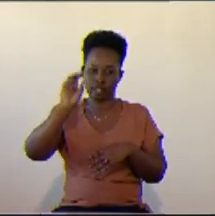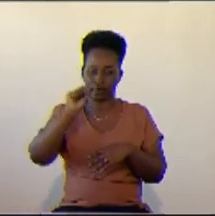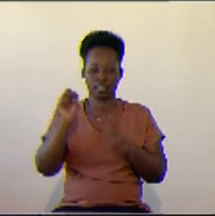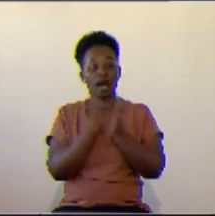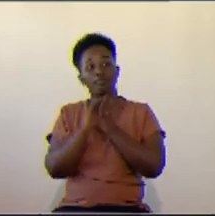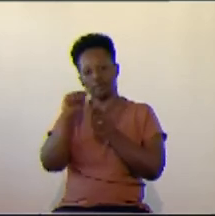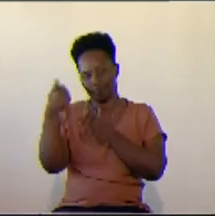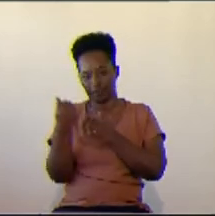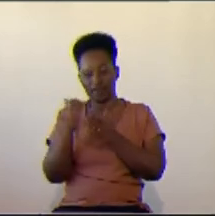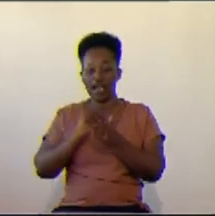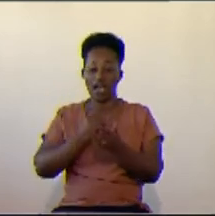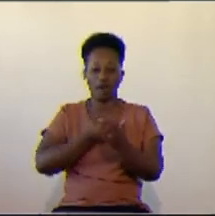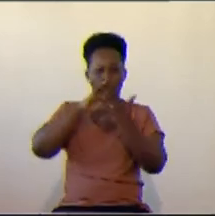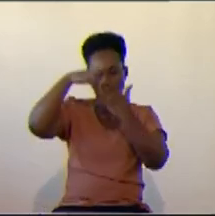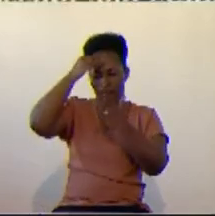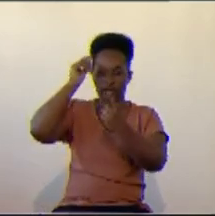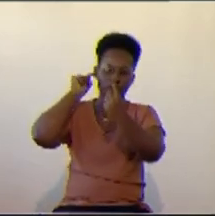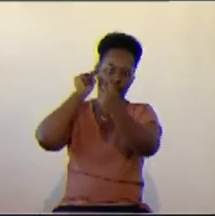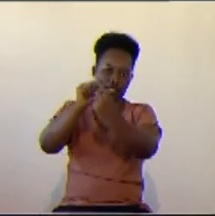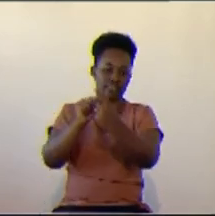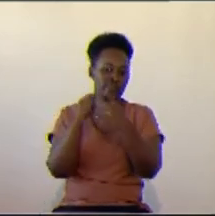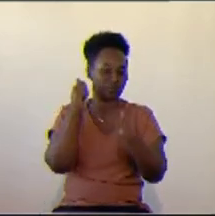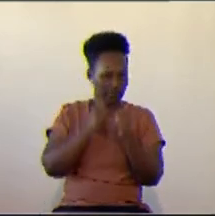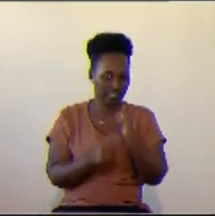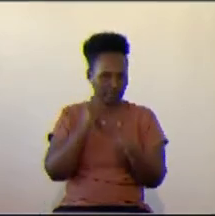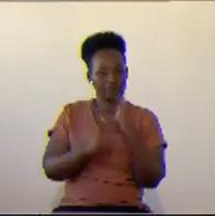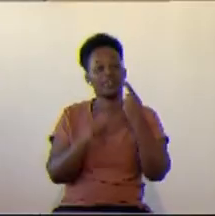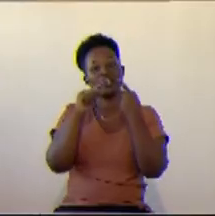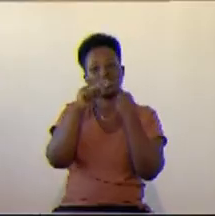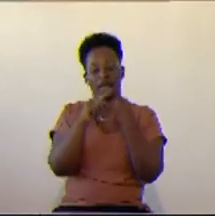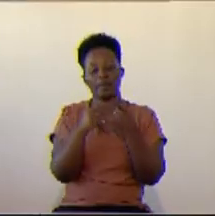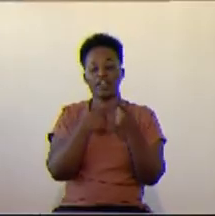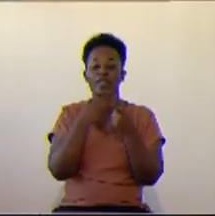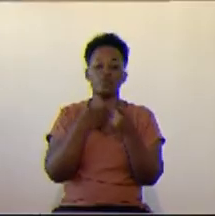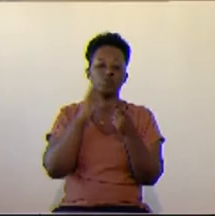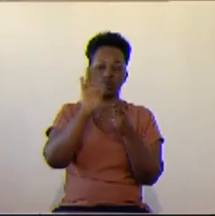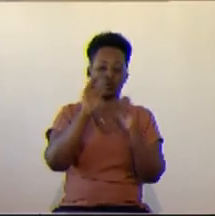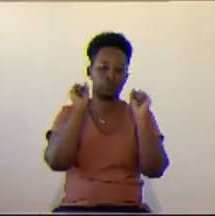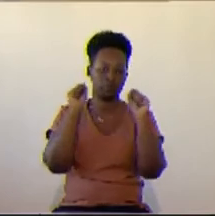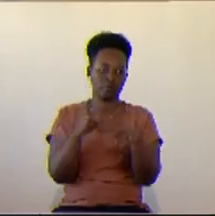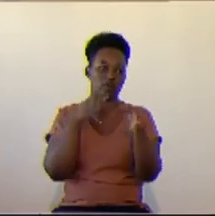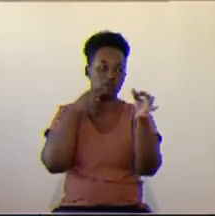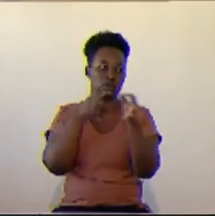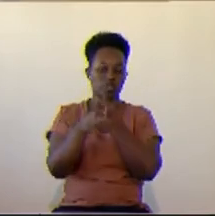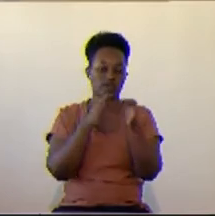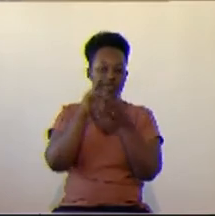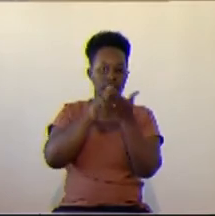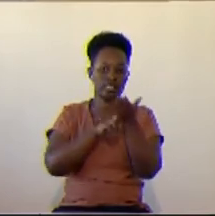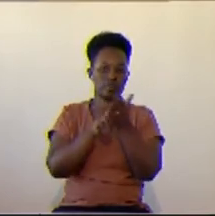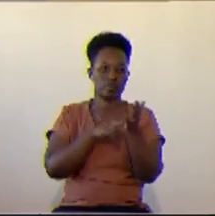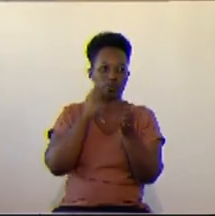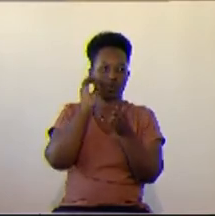learning objectives today are going to be, one, I want you to be able to explain the use of